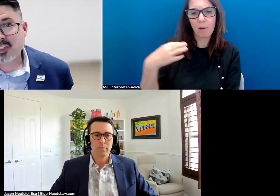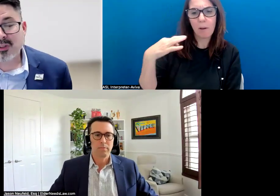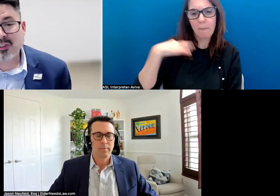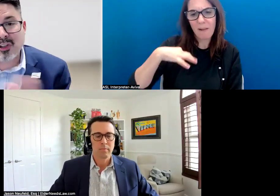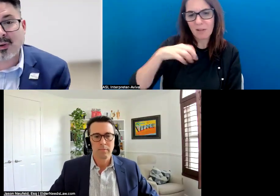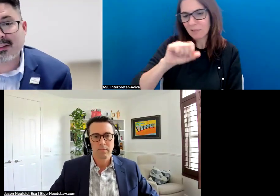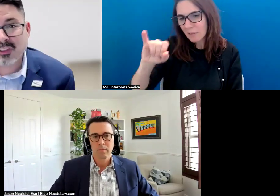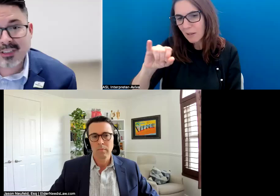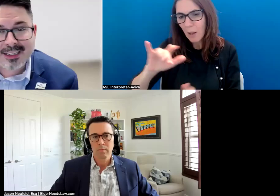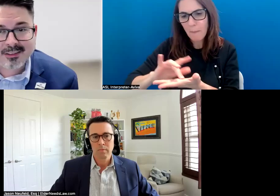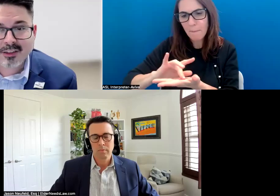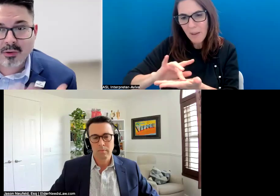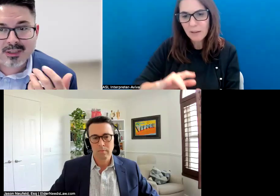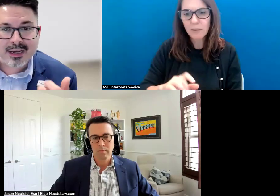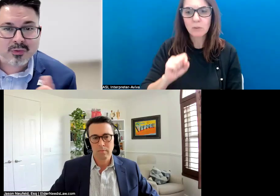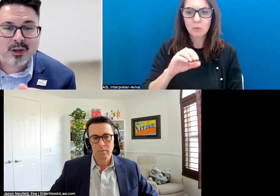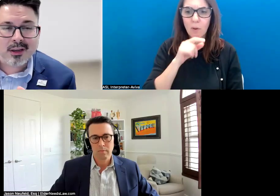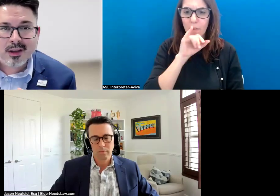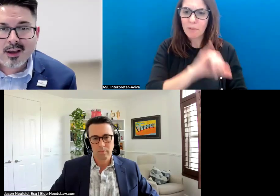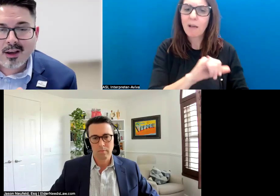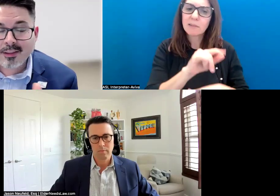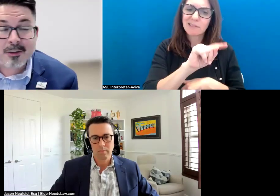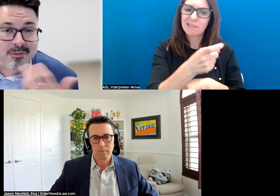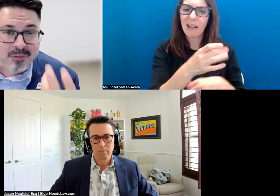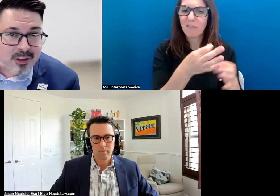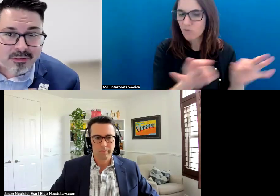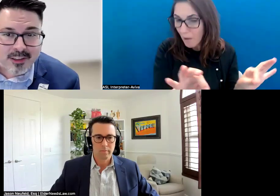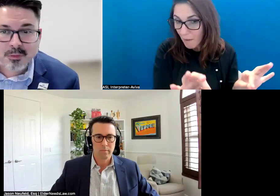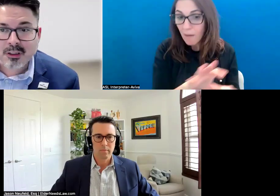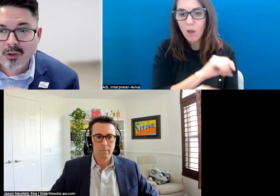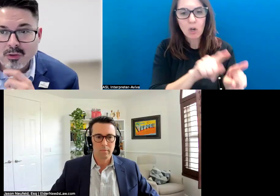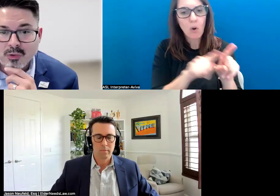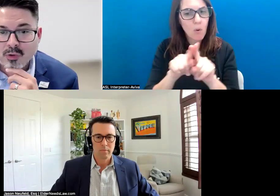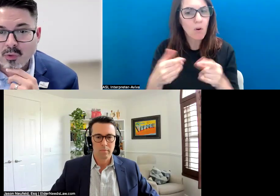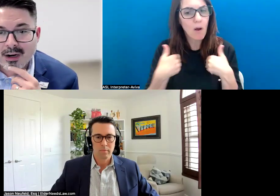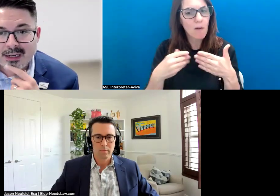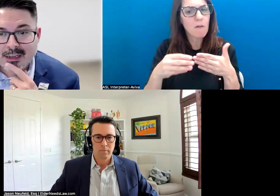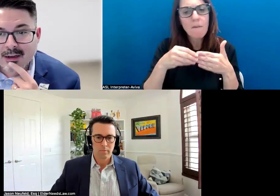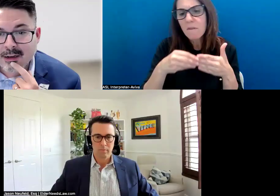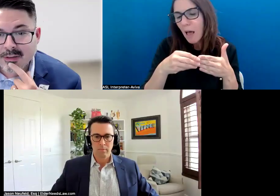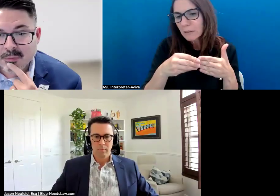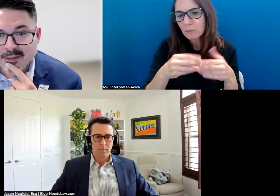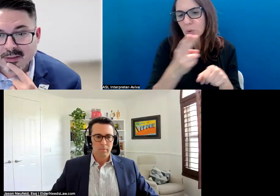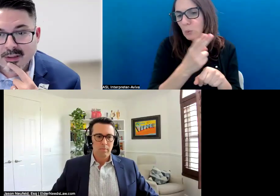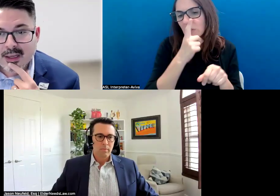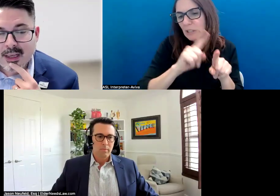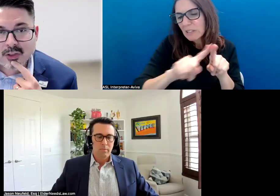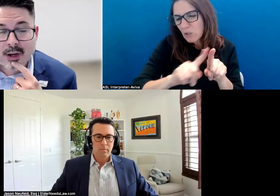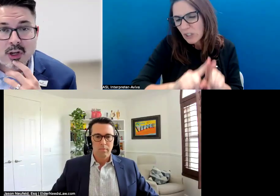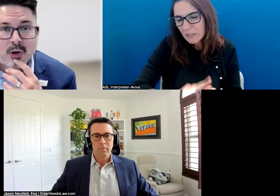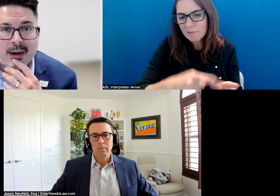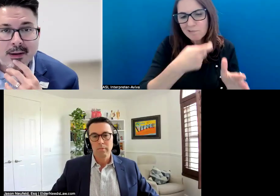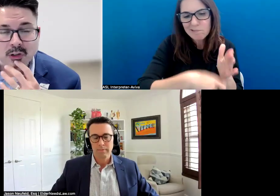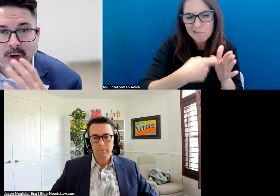is contributions going after taxes, they go tax-free, and they can be really flexibly used for a variety of expenses. And